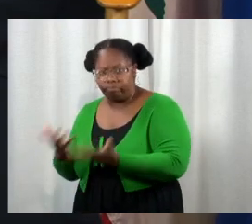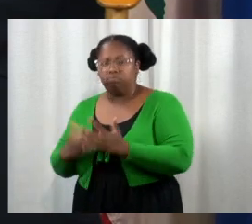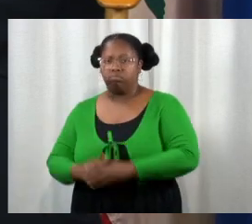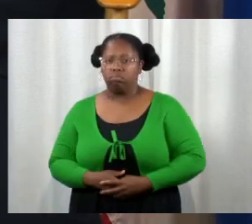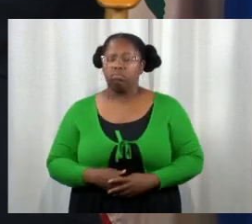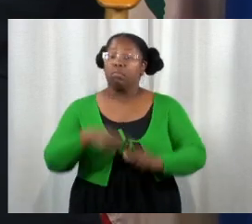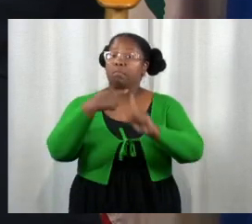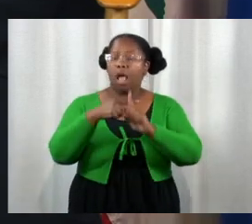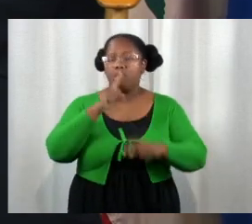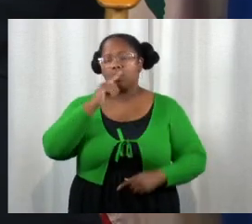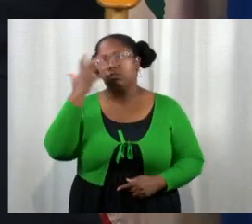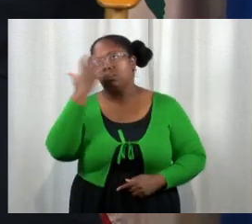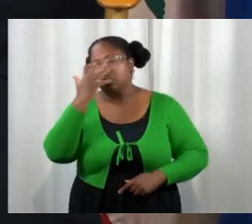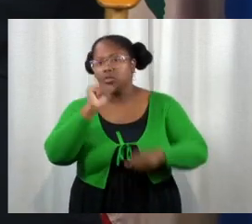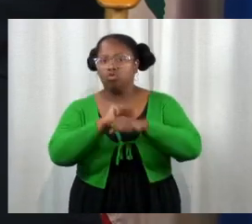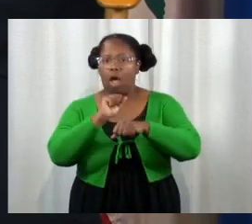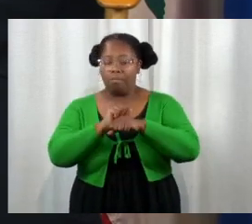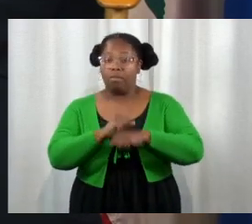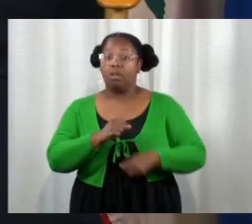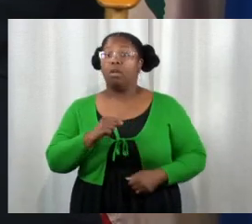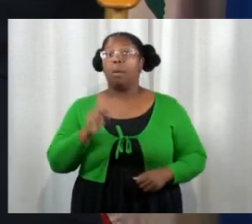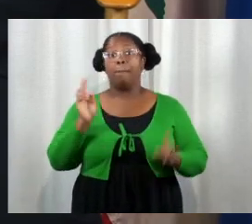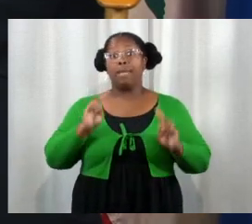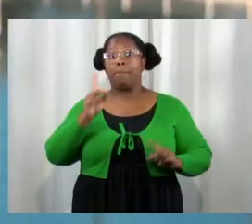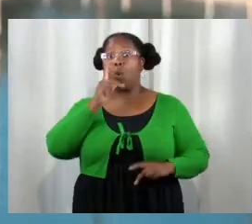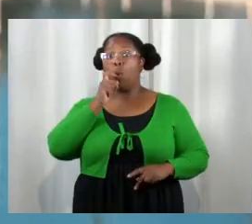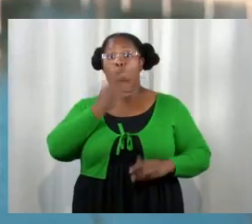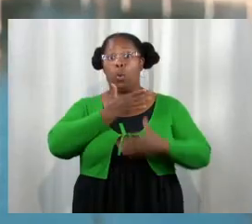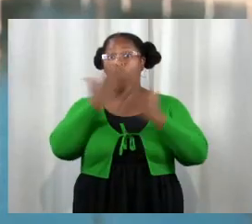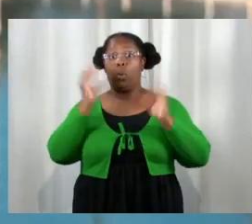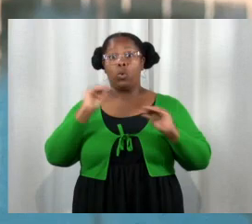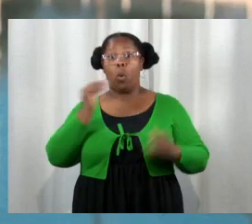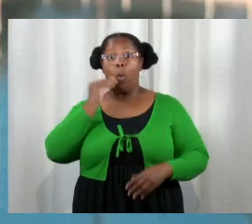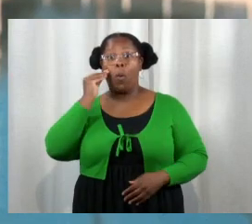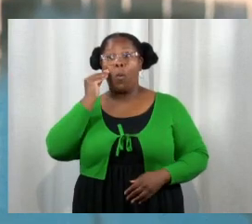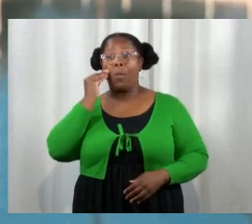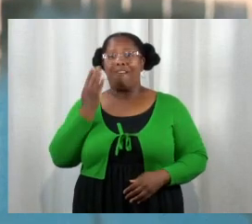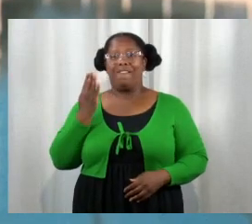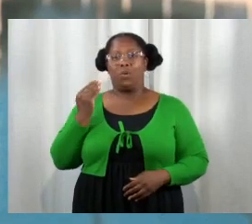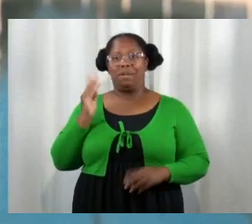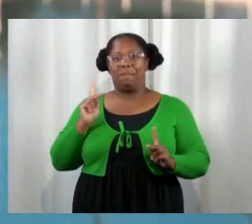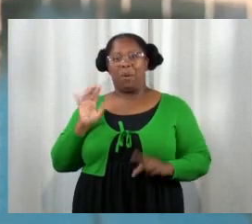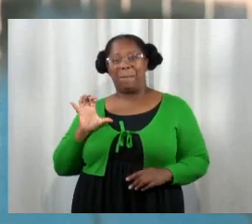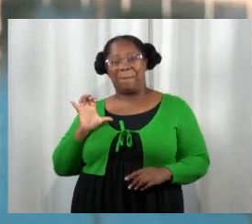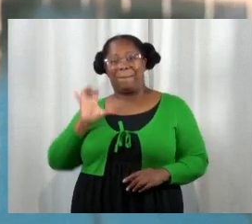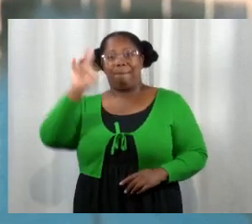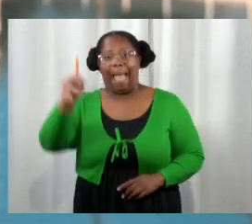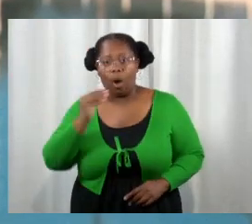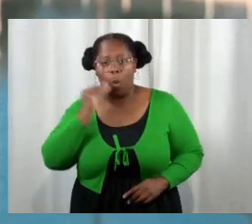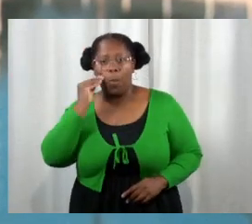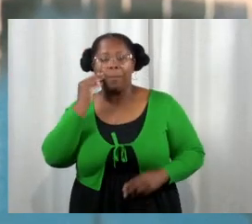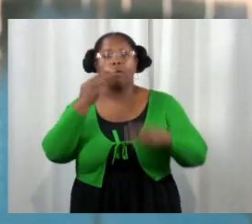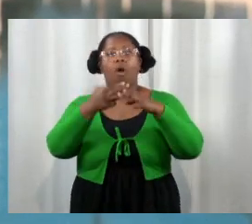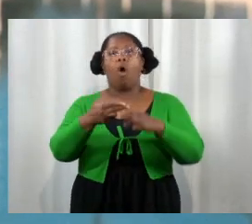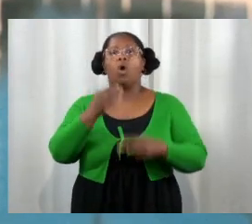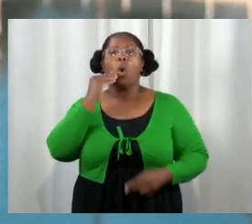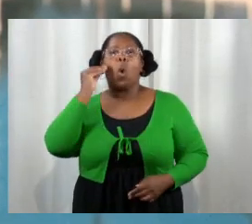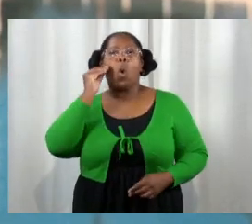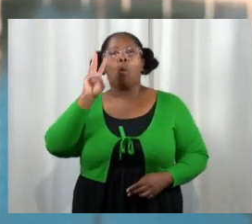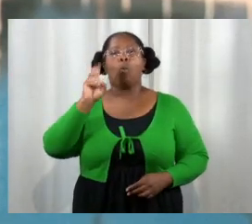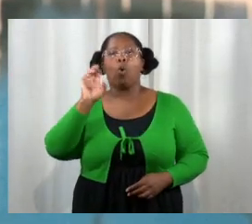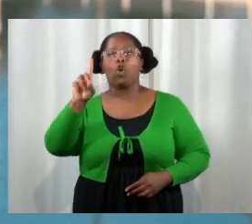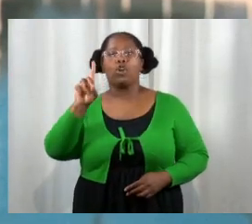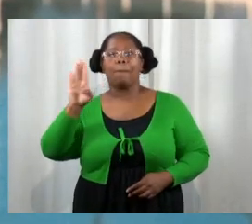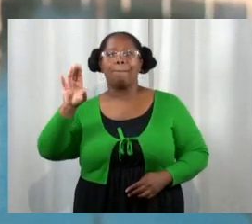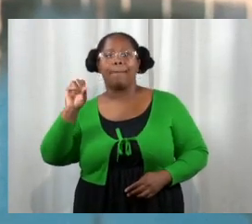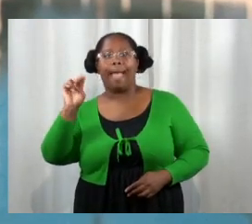an amazing job of getting 14 people returned home via the Homeward Bound program. It's a great program. And that's where we are able to locate family